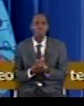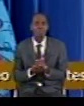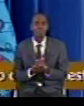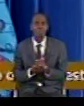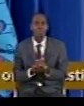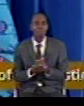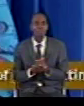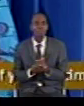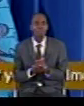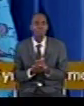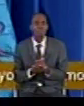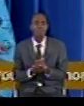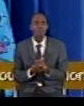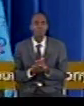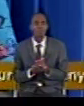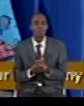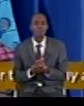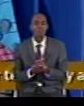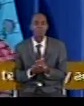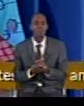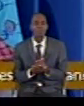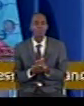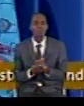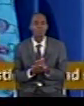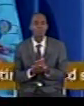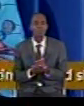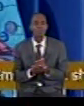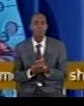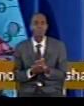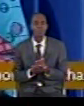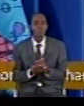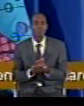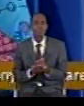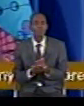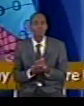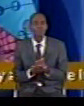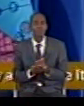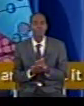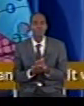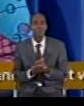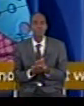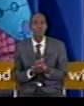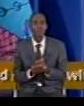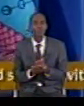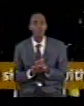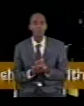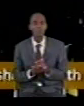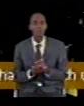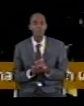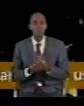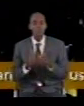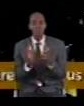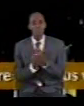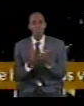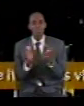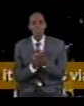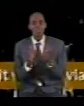again. Baba. Baba. Baba. Put your hands together for the Lord.